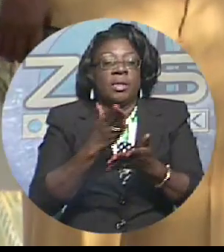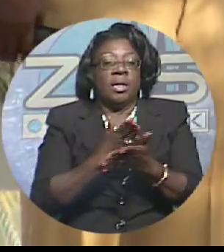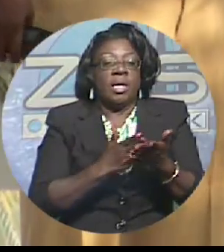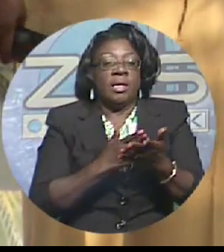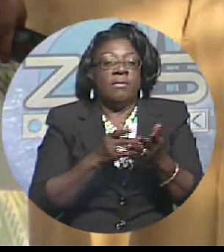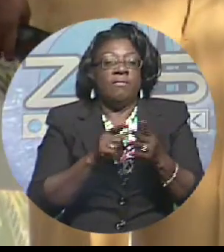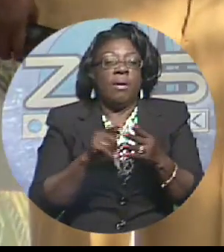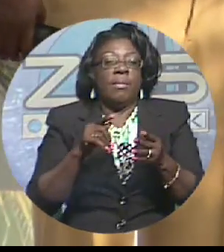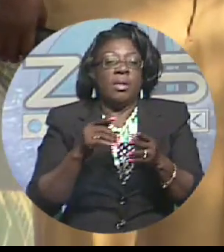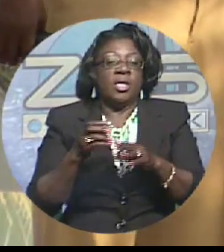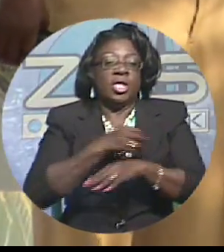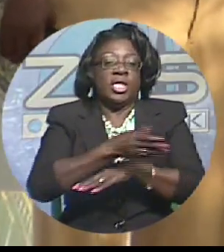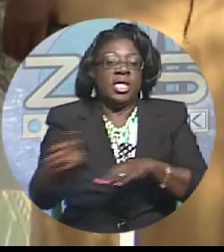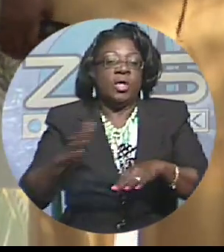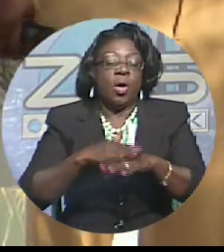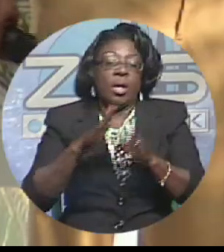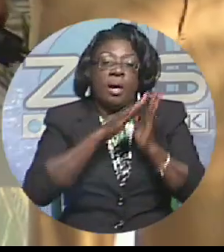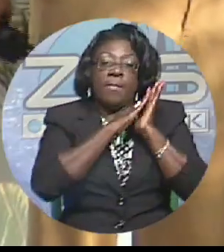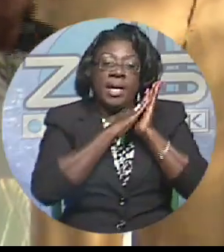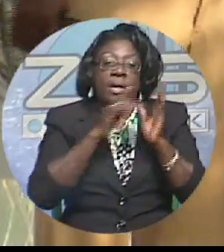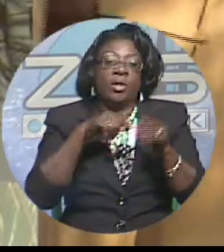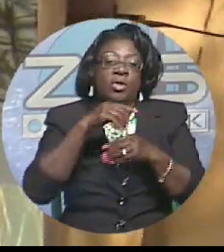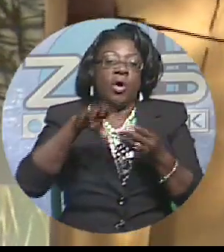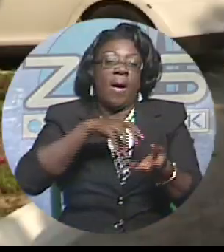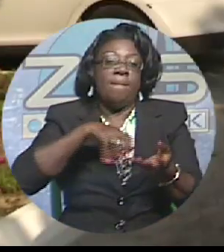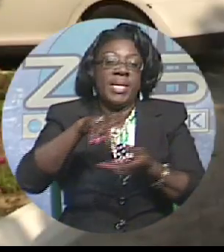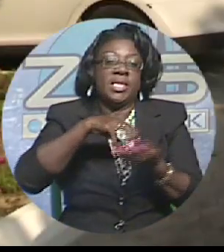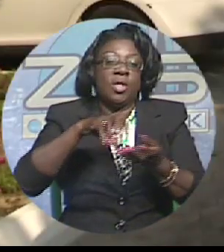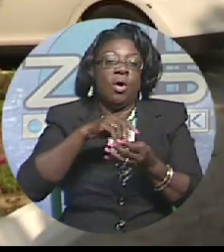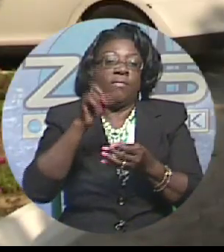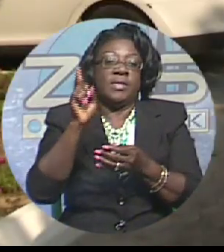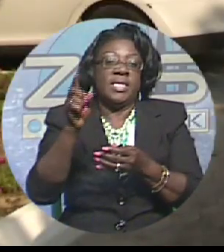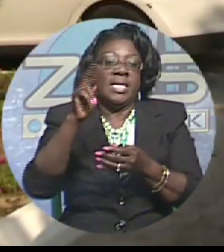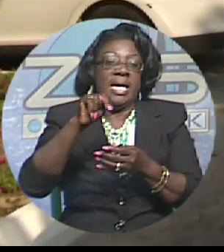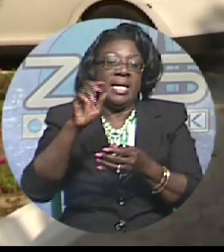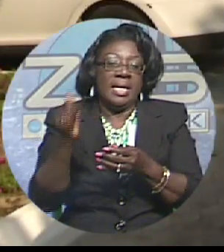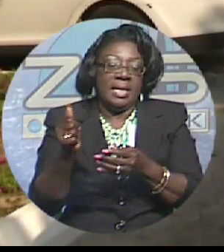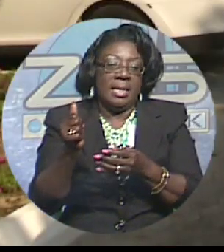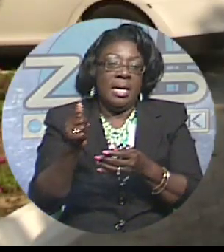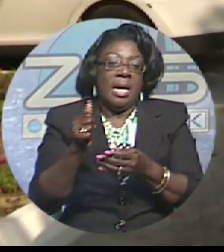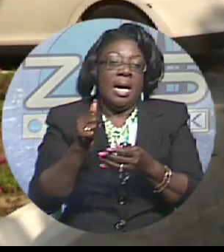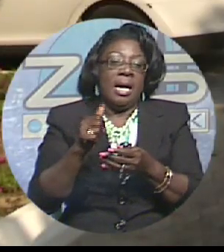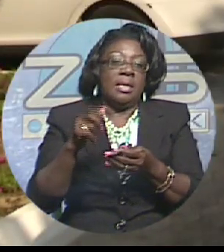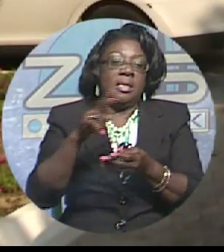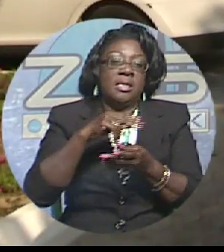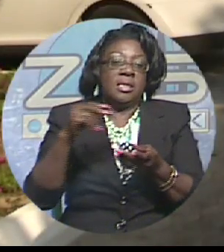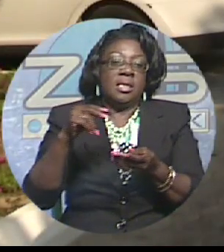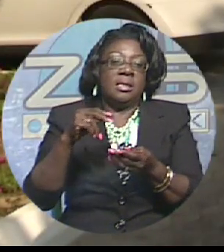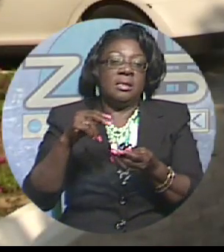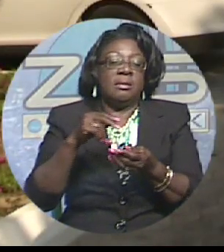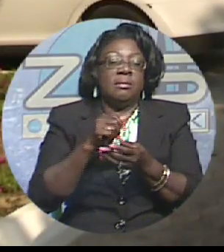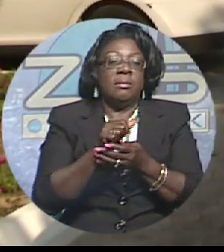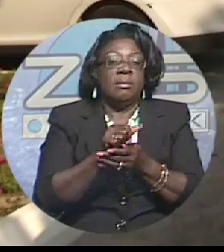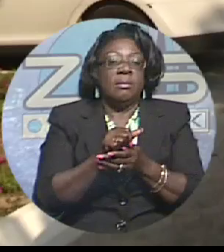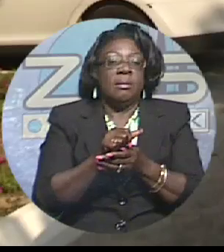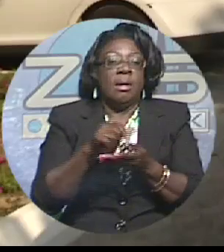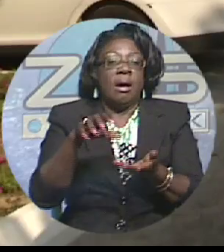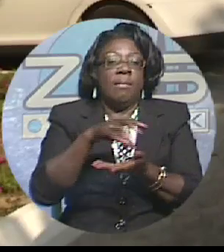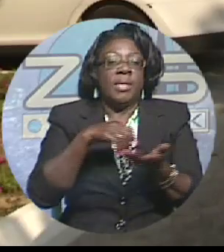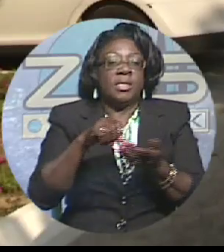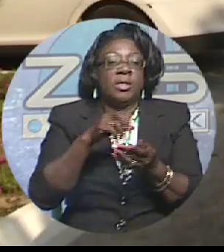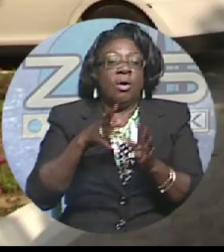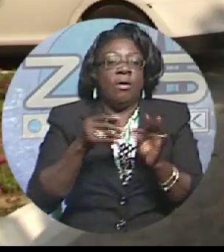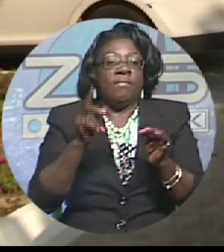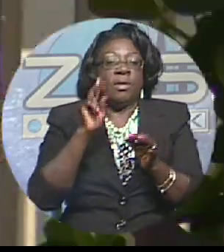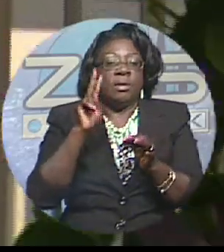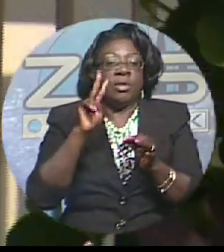and mattress cover also showed a mixture of DNAs, including the deceased. However, no sperm was found. A mixture of at least